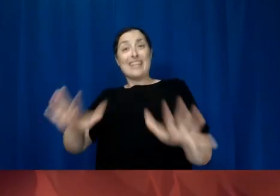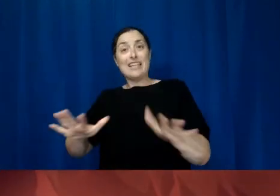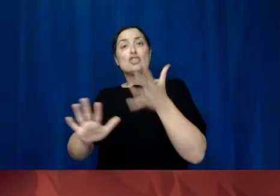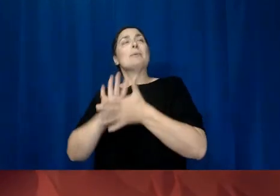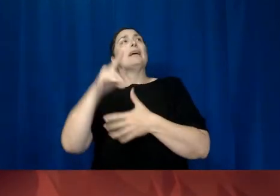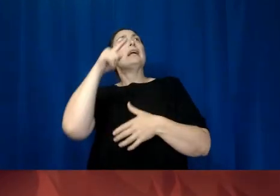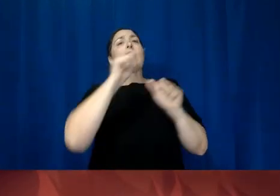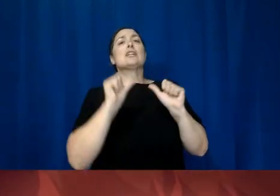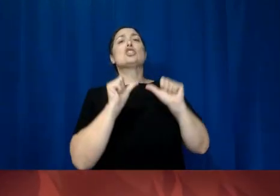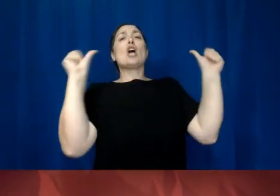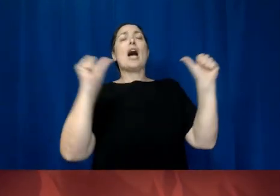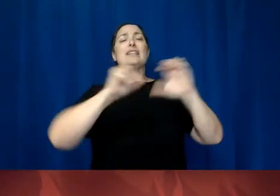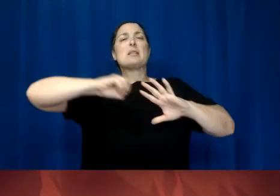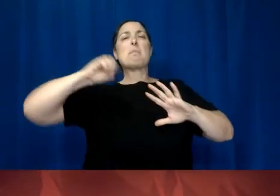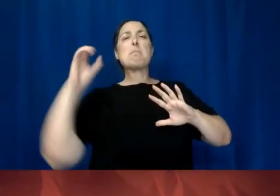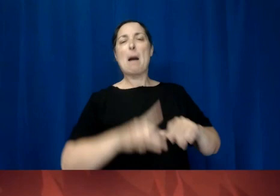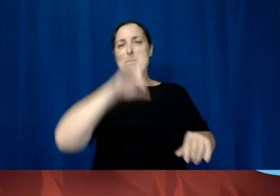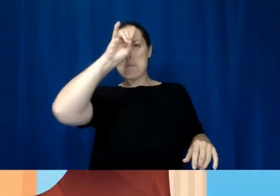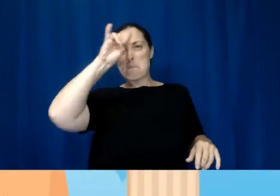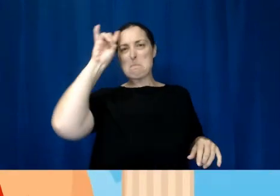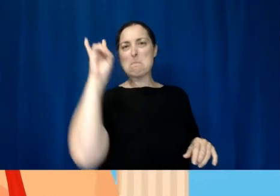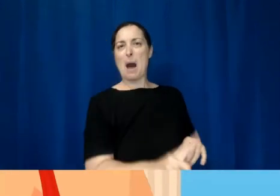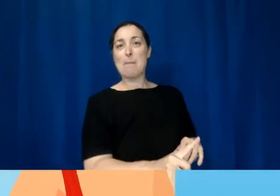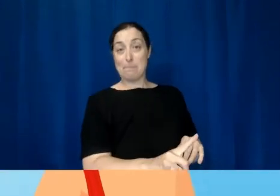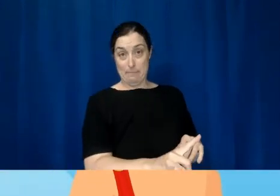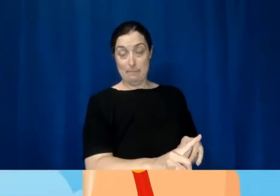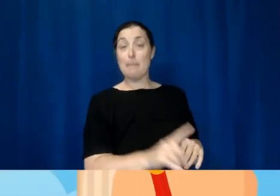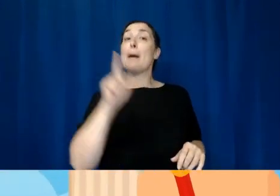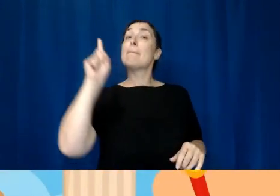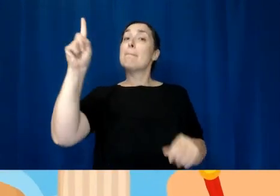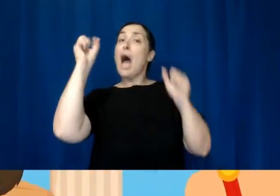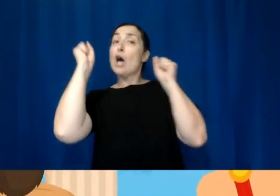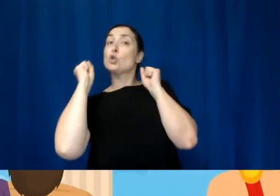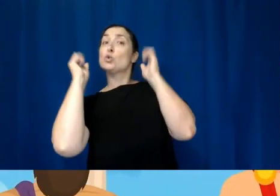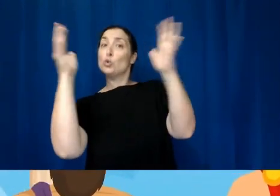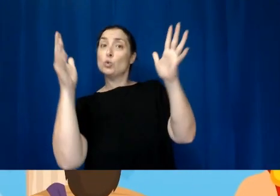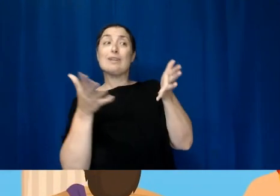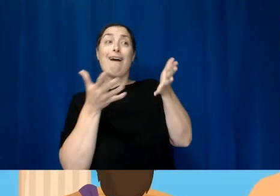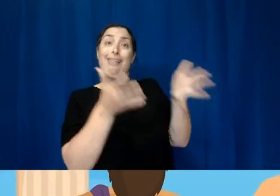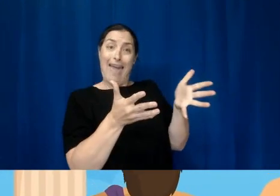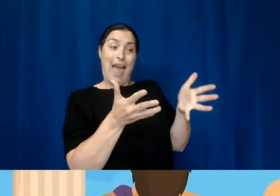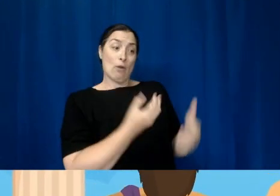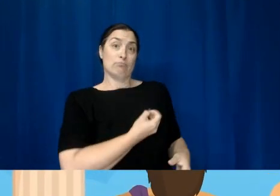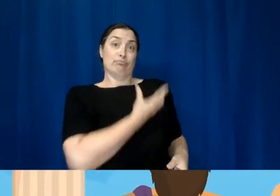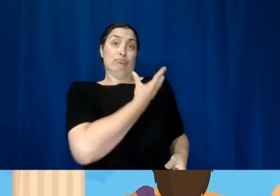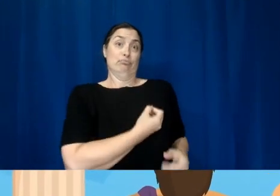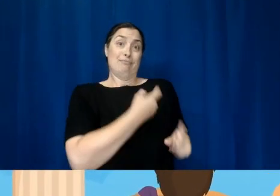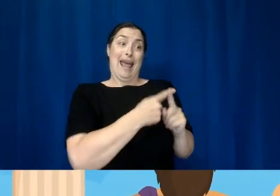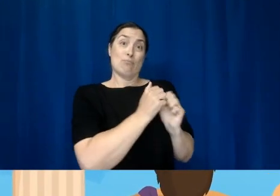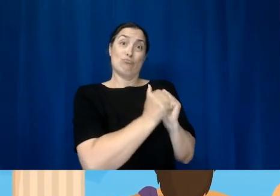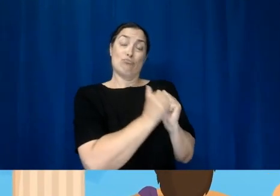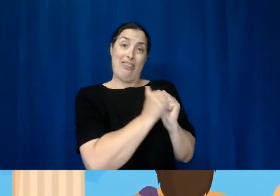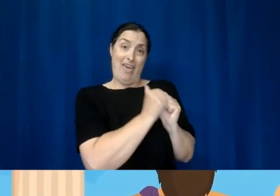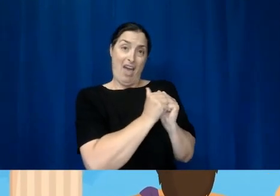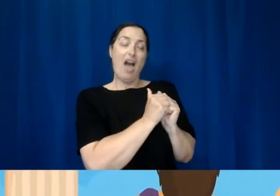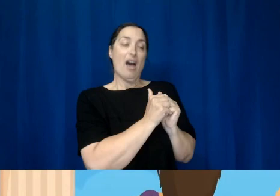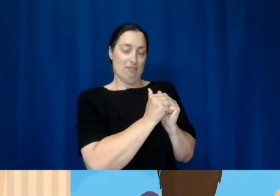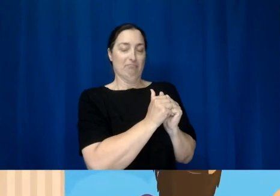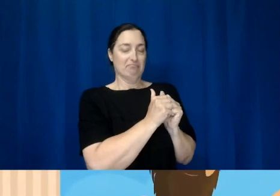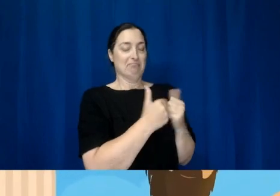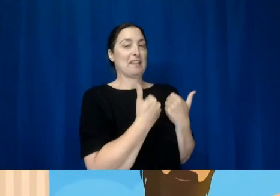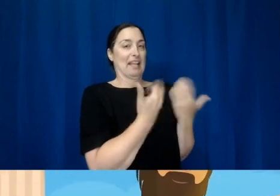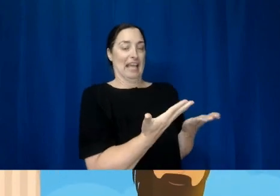cast into the great abyss Tartarus, but Zeus spared Prometheus and Epimetheus and gave the two brothers an important task: